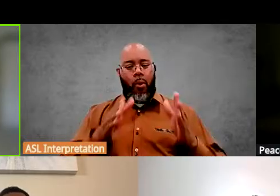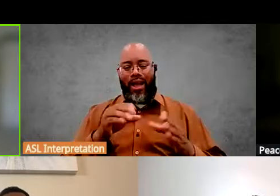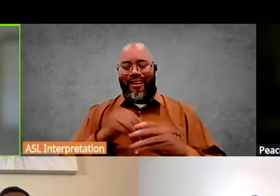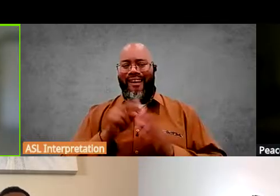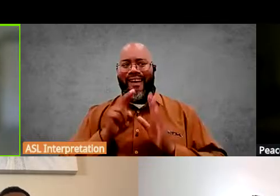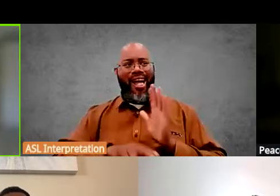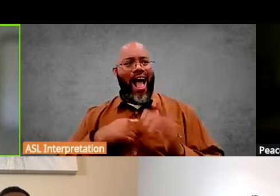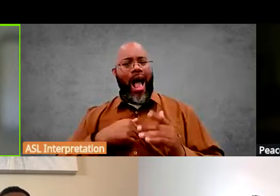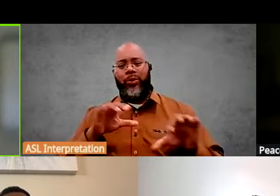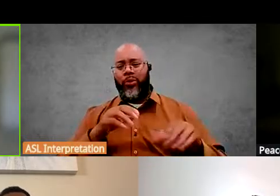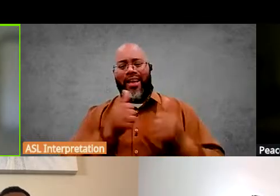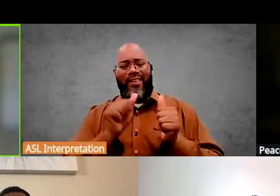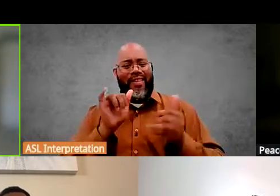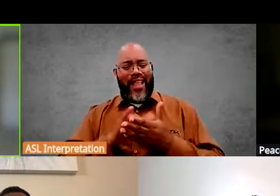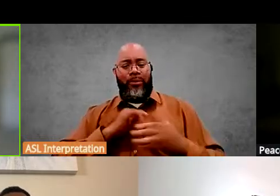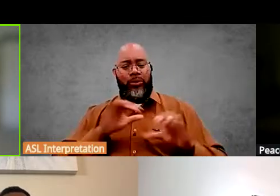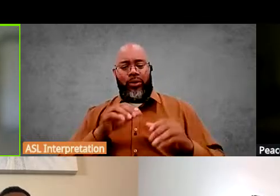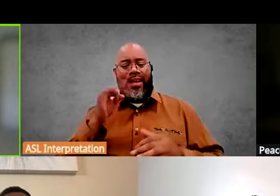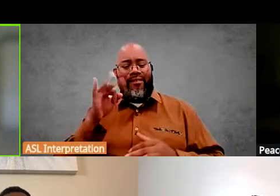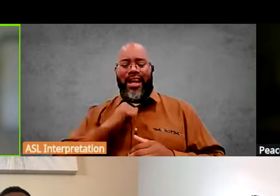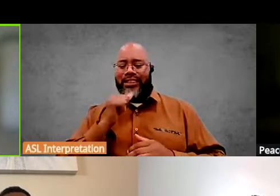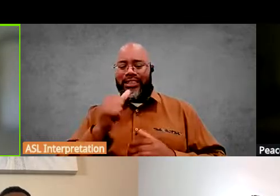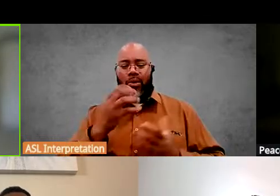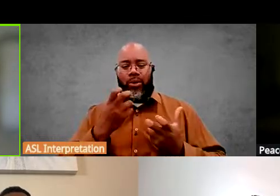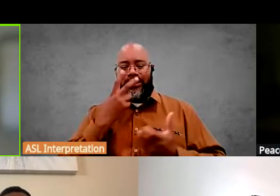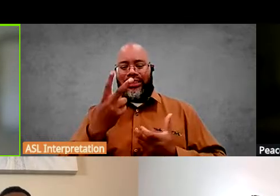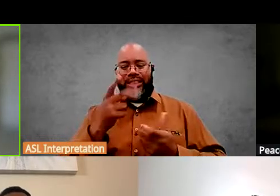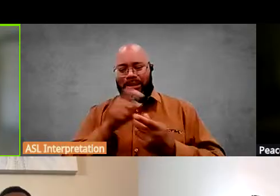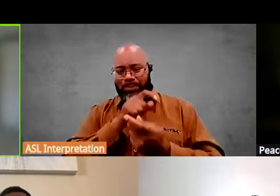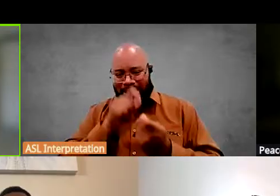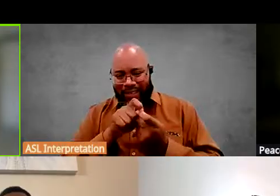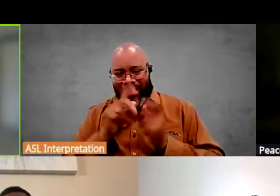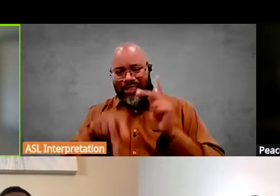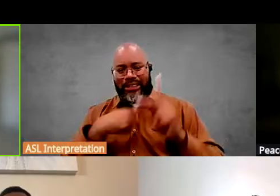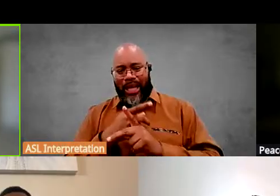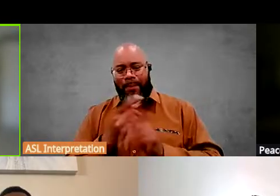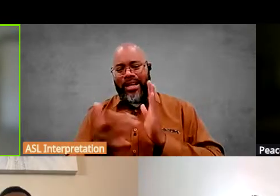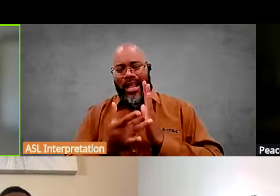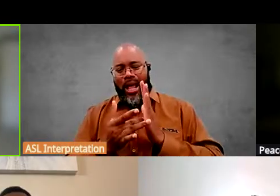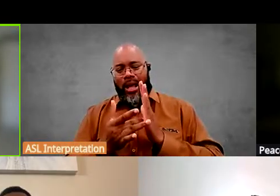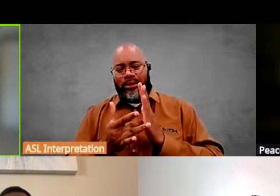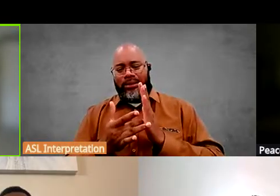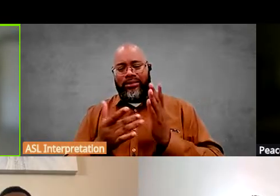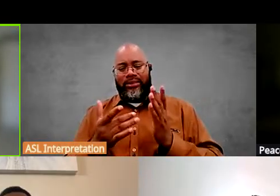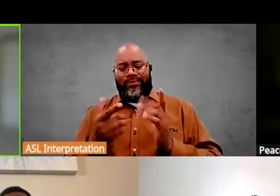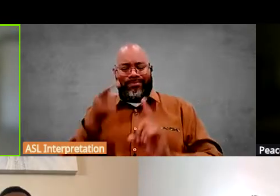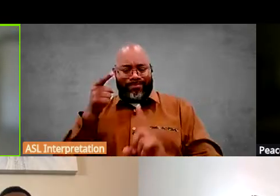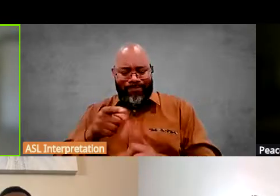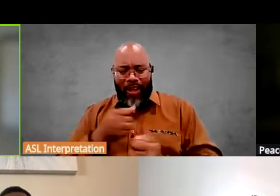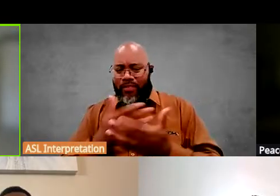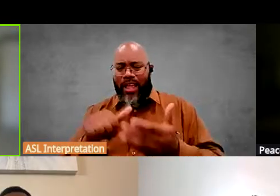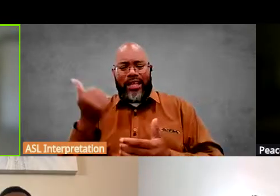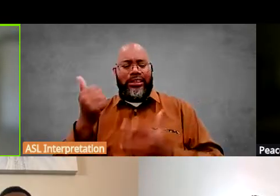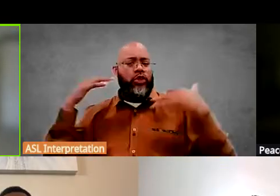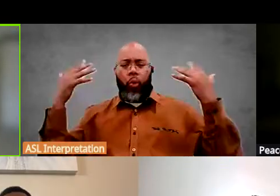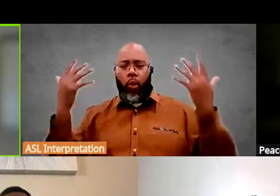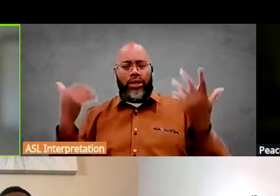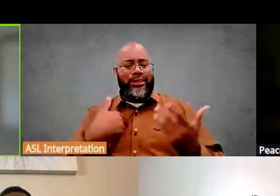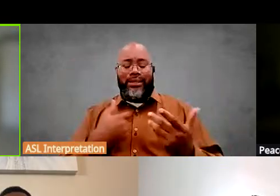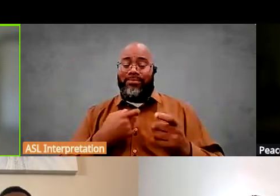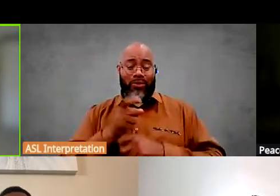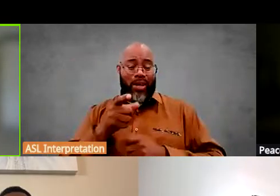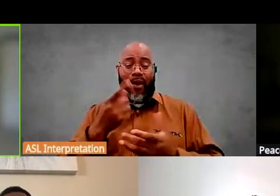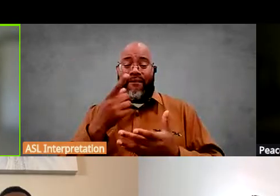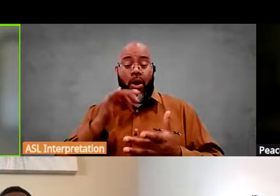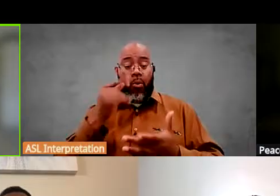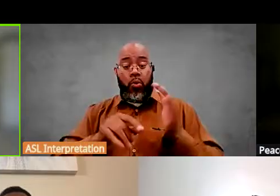would be doing anything that I'm doing if I did not want to see a specific type of technology being what it is. Everything else is noise. I kid you not. Find what you